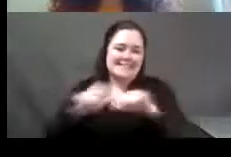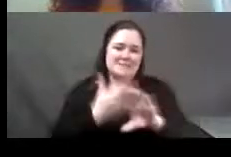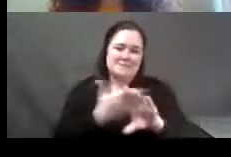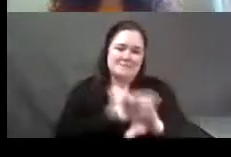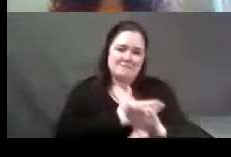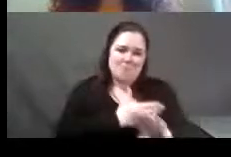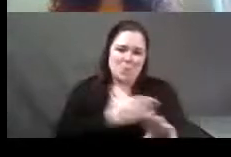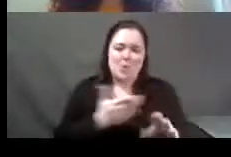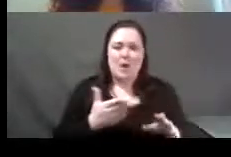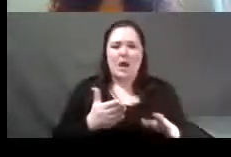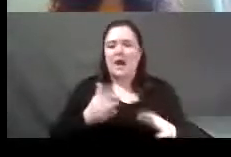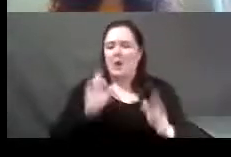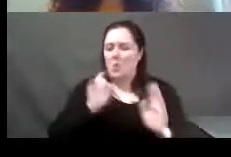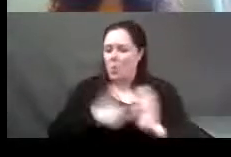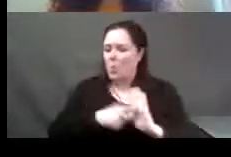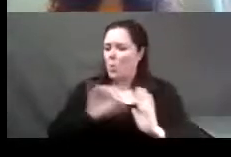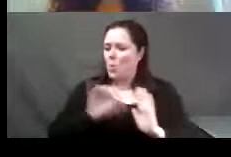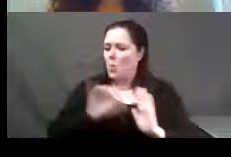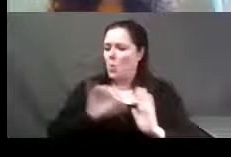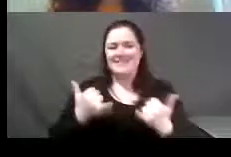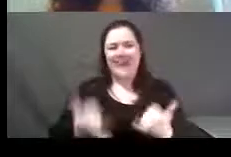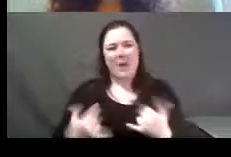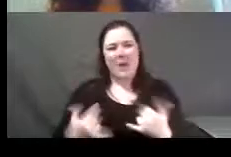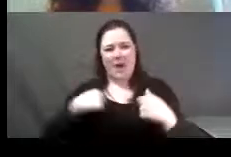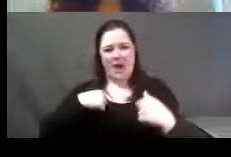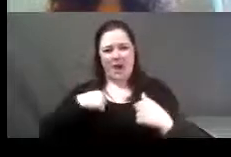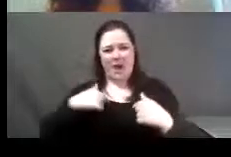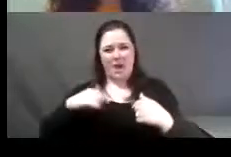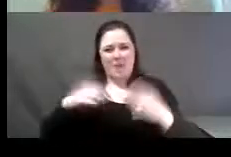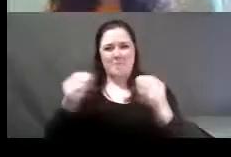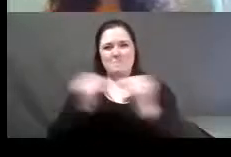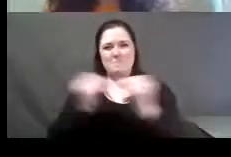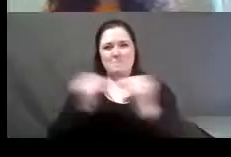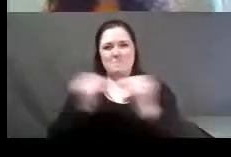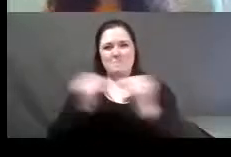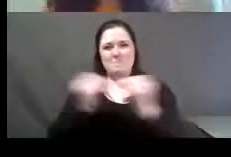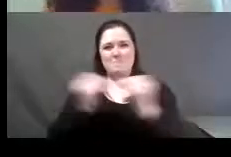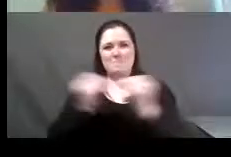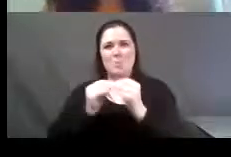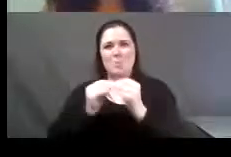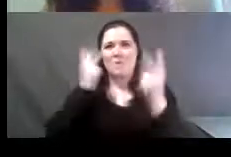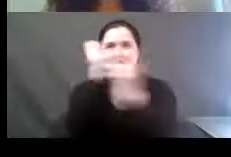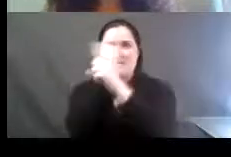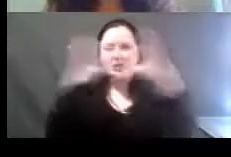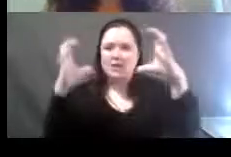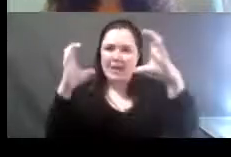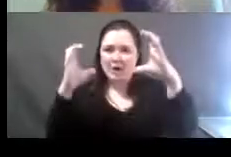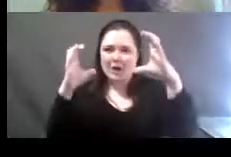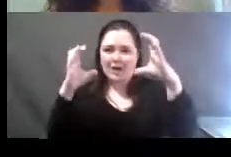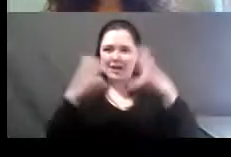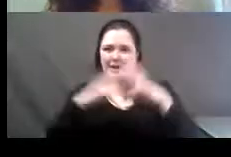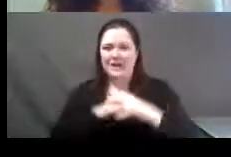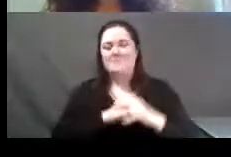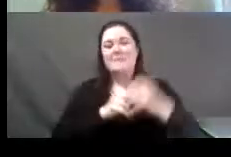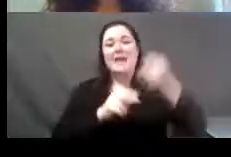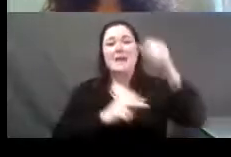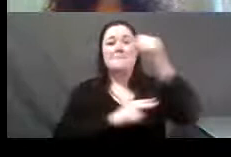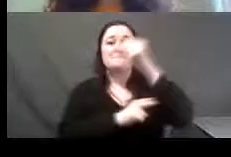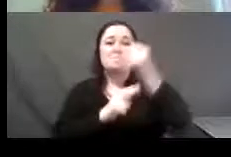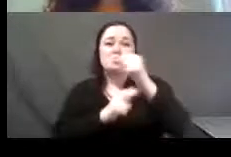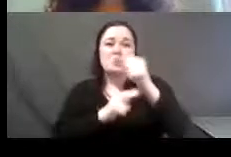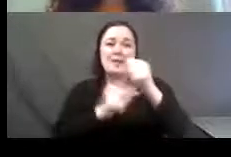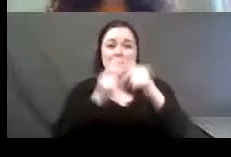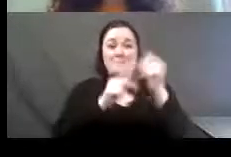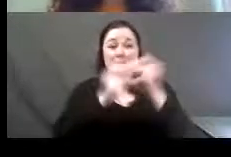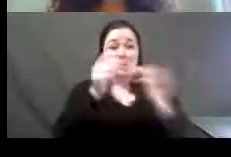I find myself more in the visionary bridge building and healing space, which is